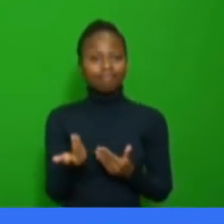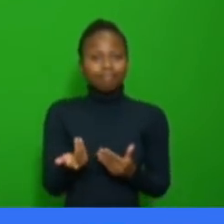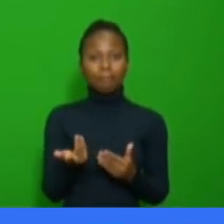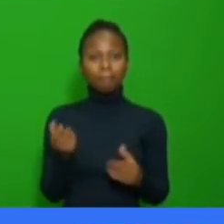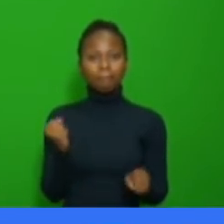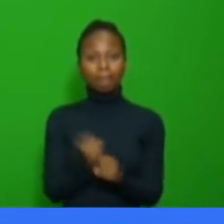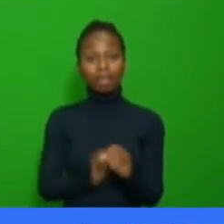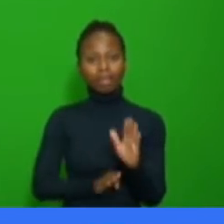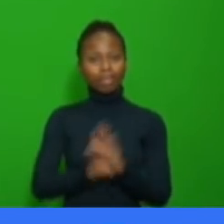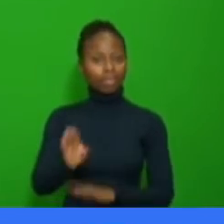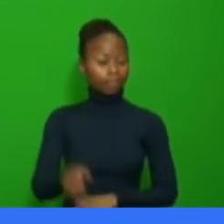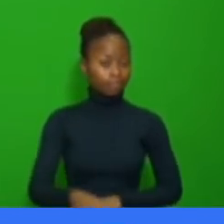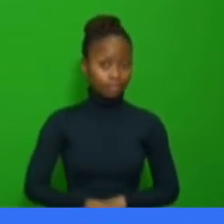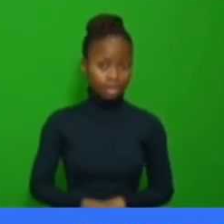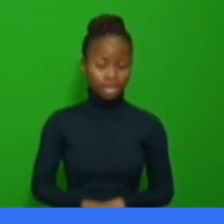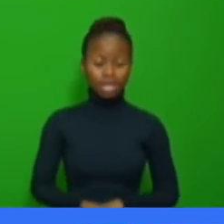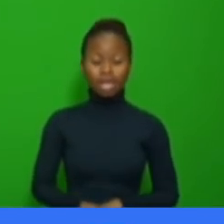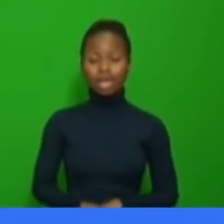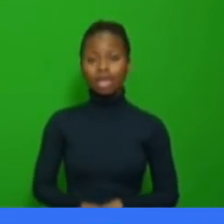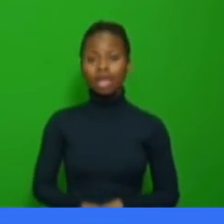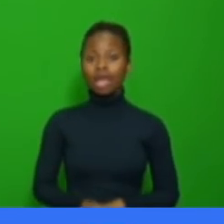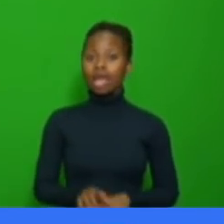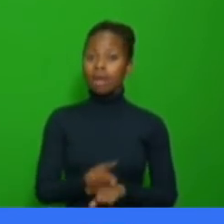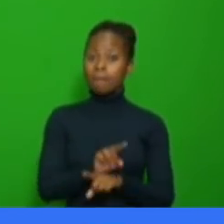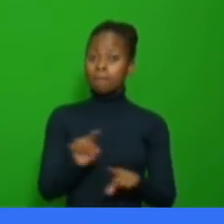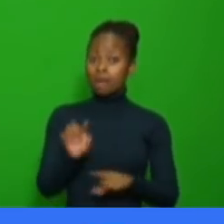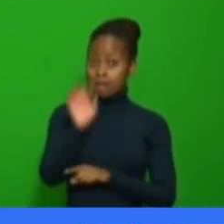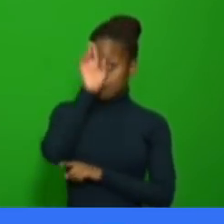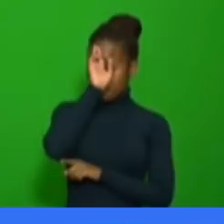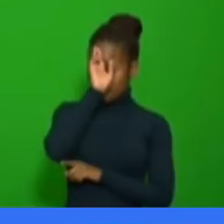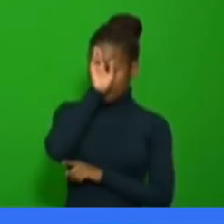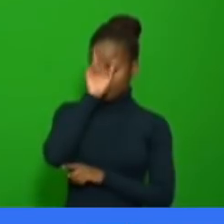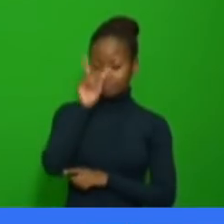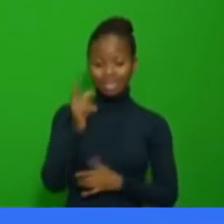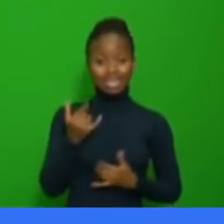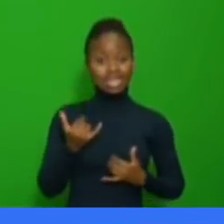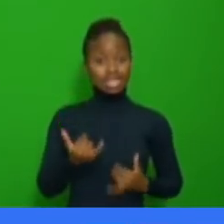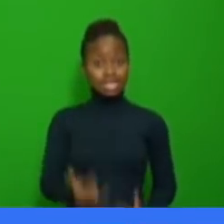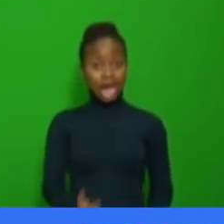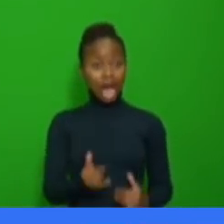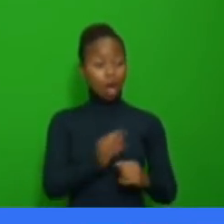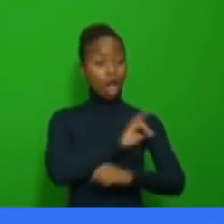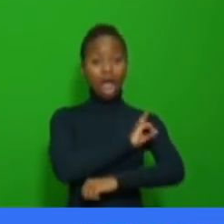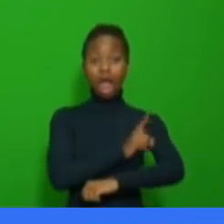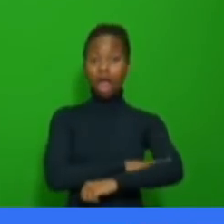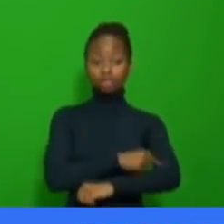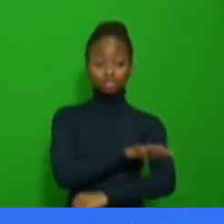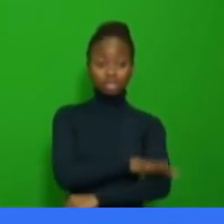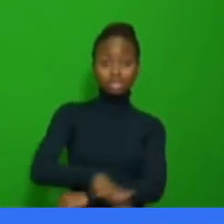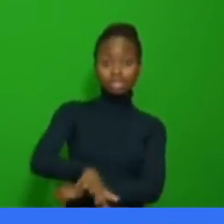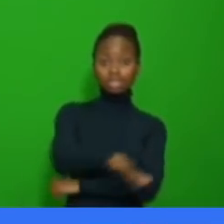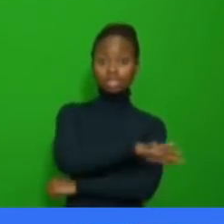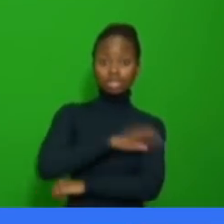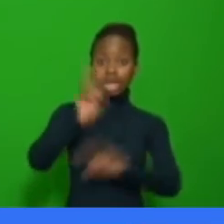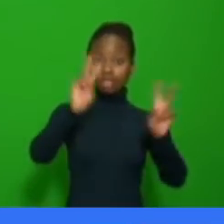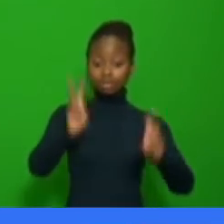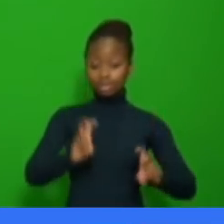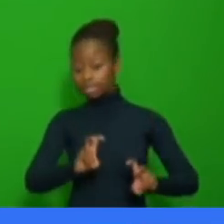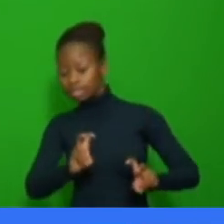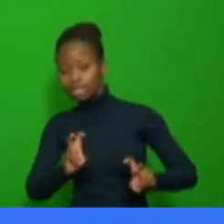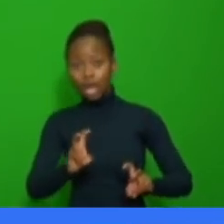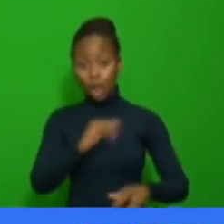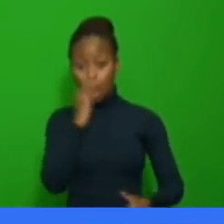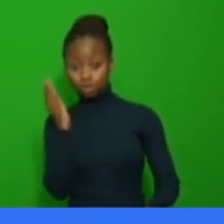drive. The thing about uncertainty about future energy supply also affects future investments,